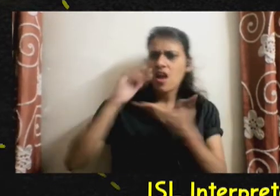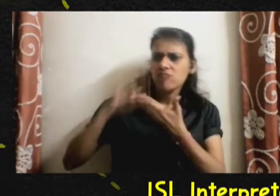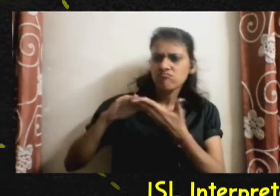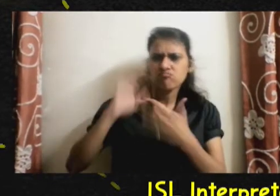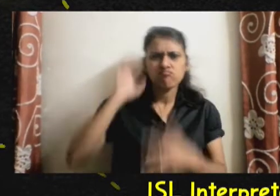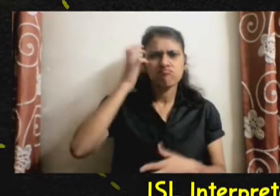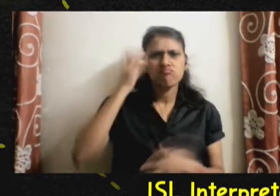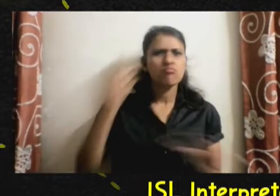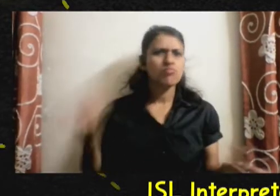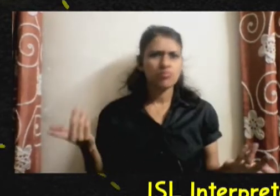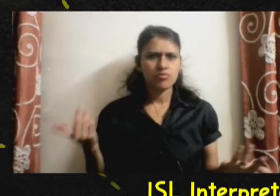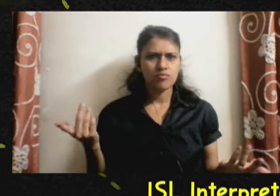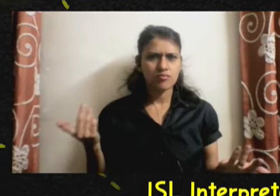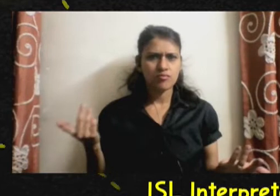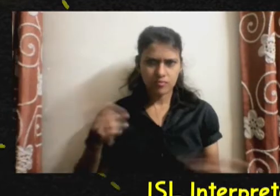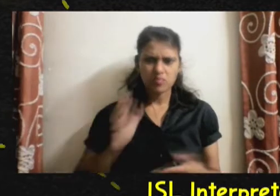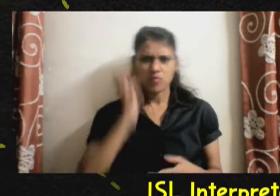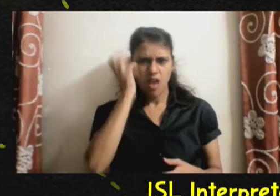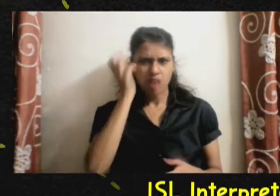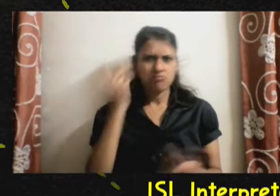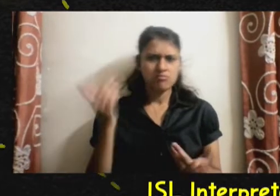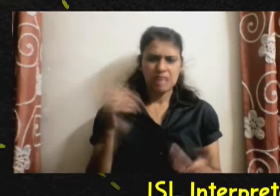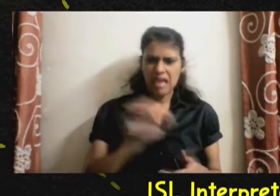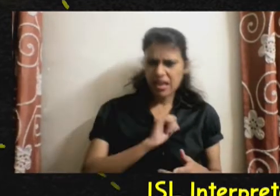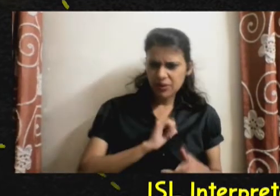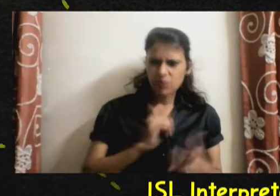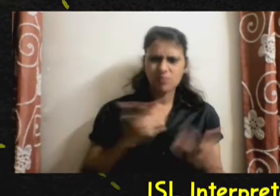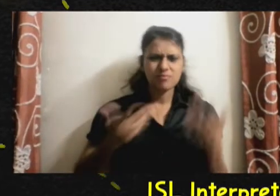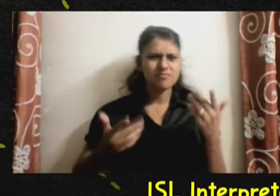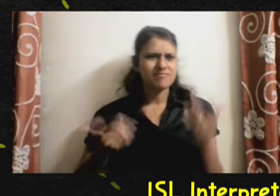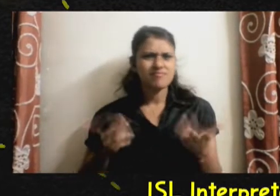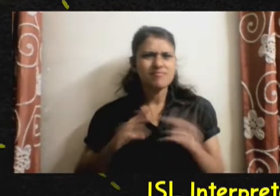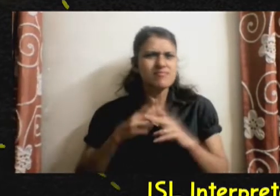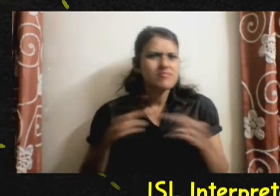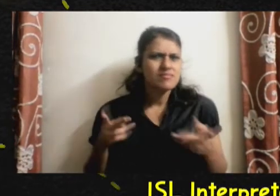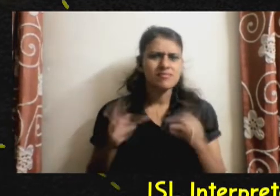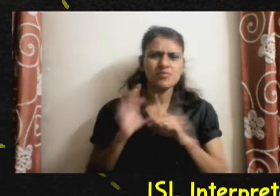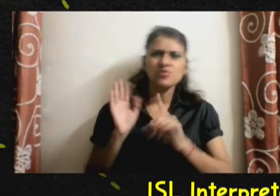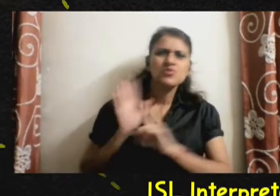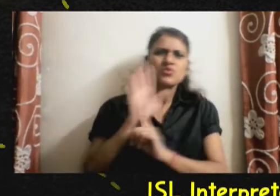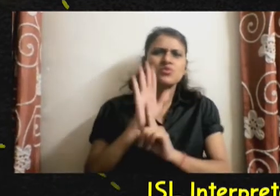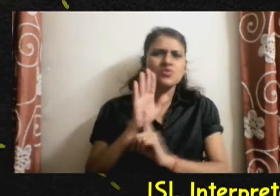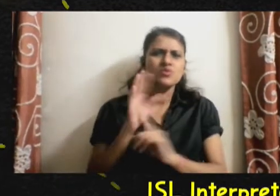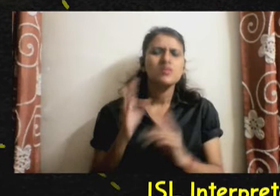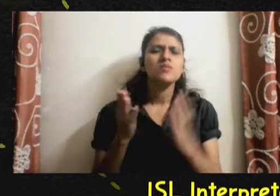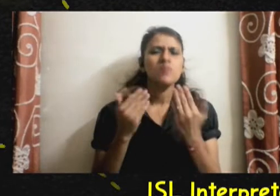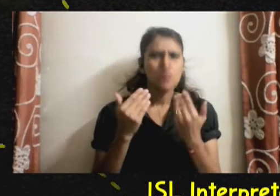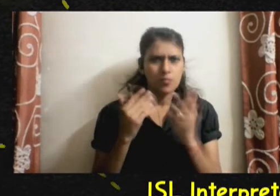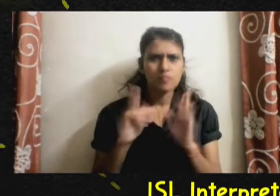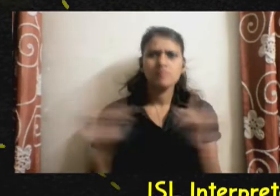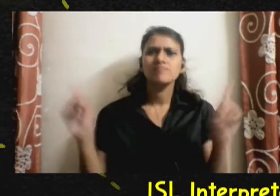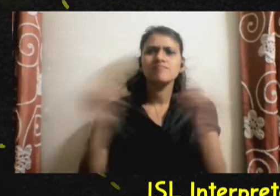What does it have to do with moods and attitudes, and how there's a true possibility of a coming together